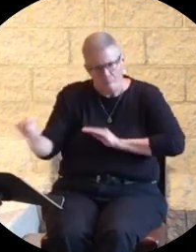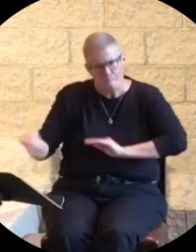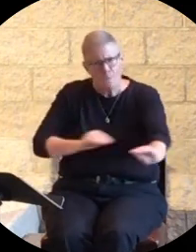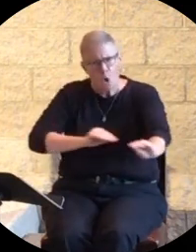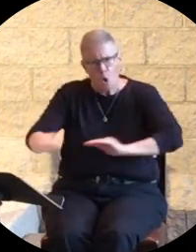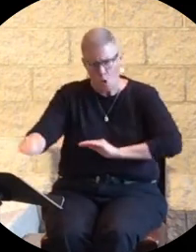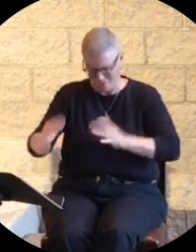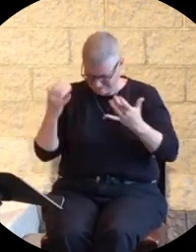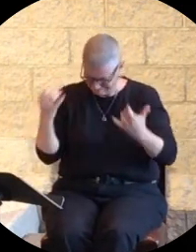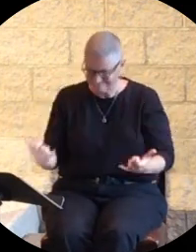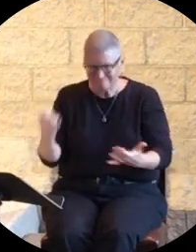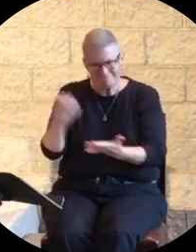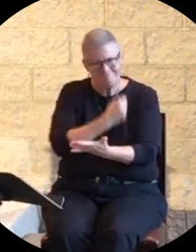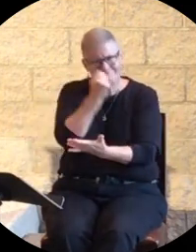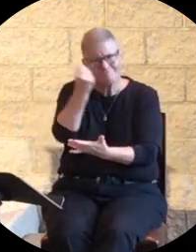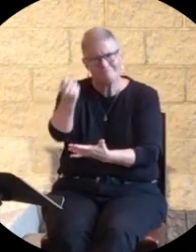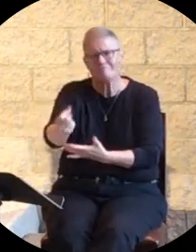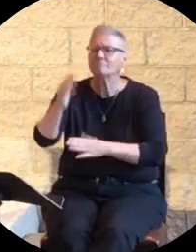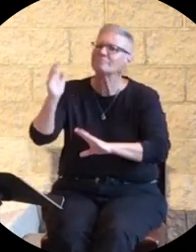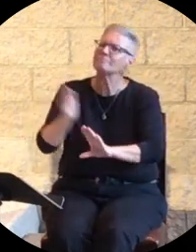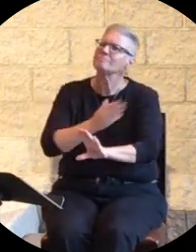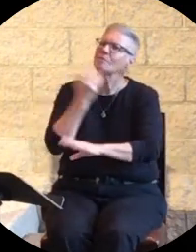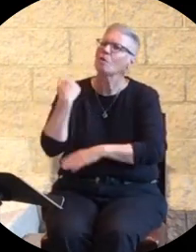time. We shall